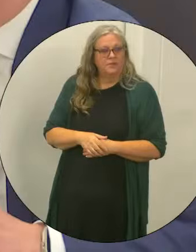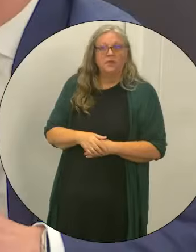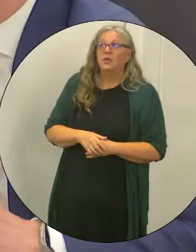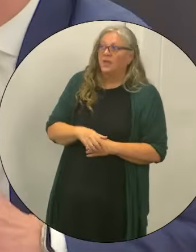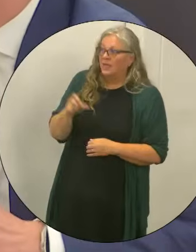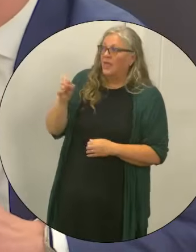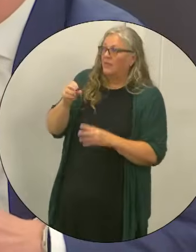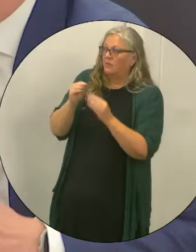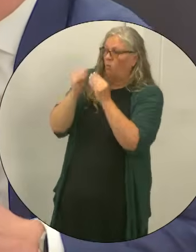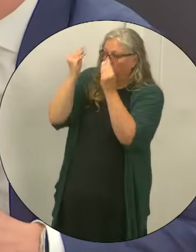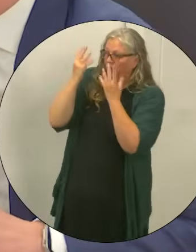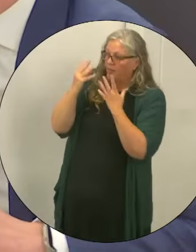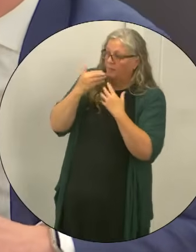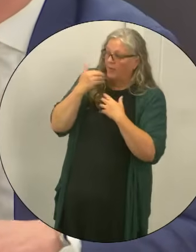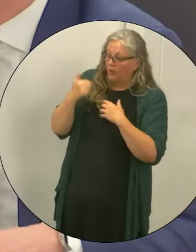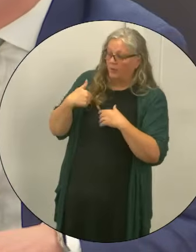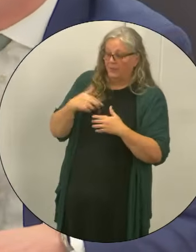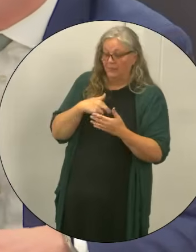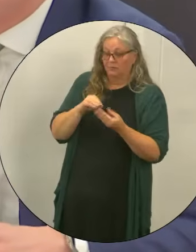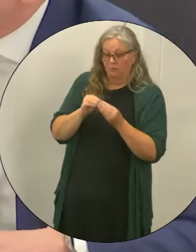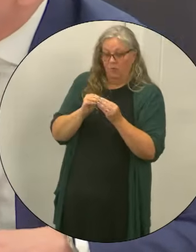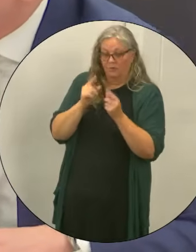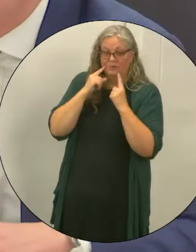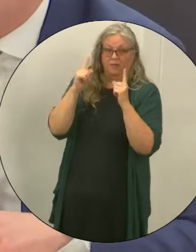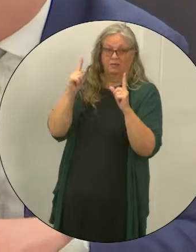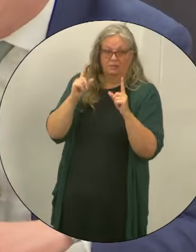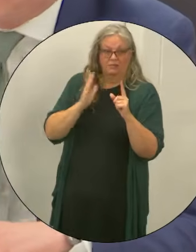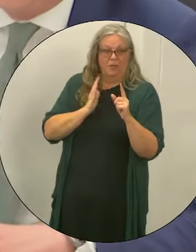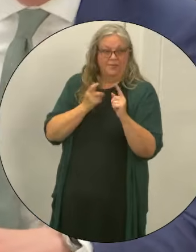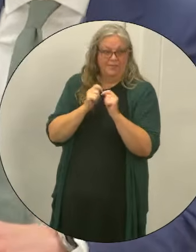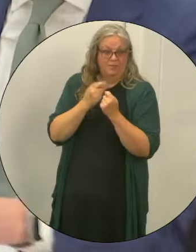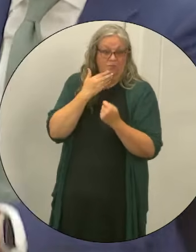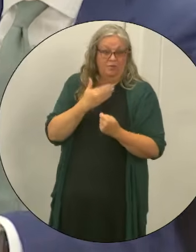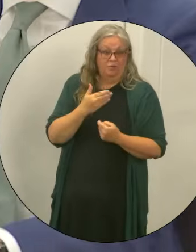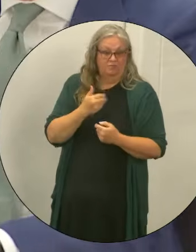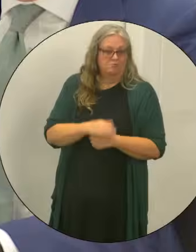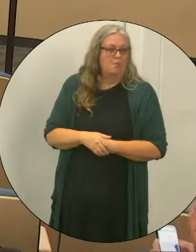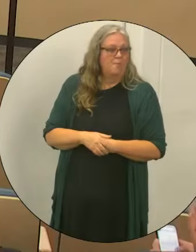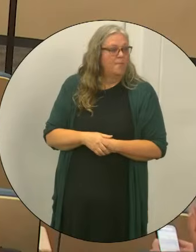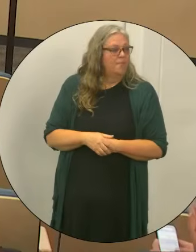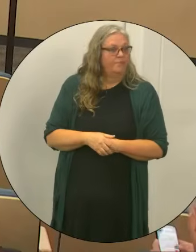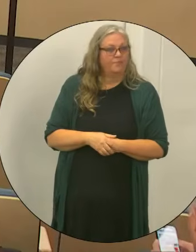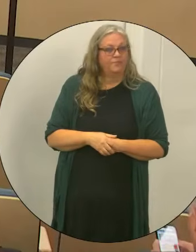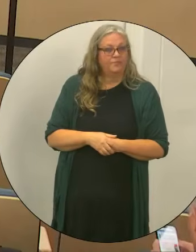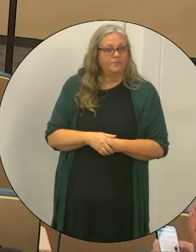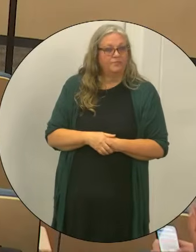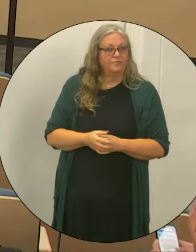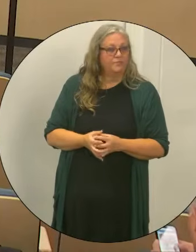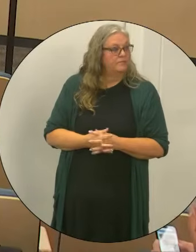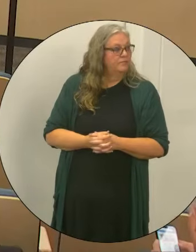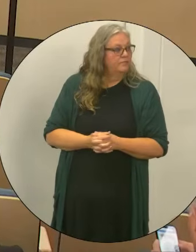the better, and the more effective that our team will be. Okay. So Thank you. yes, please, thank you. Thank you so much.